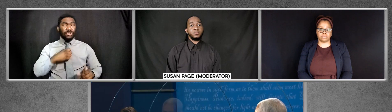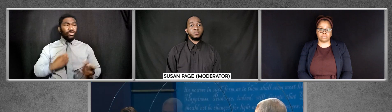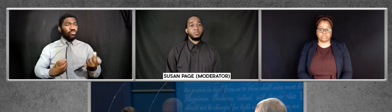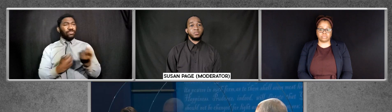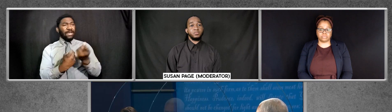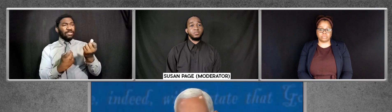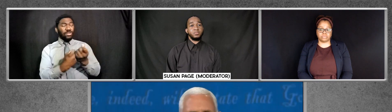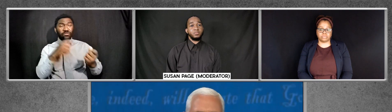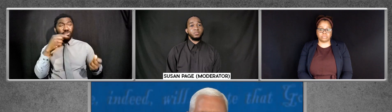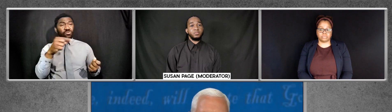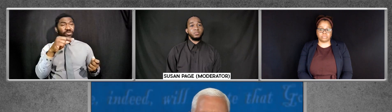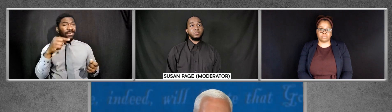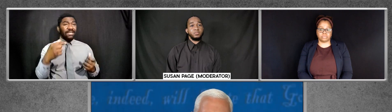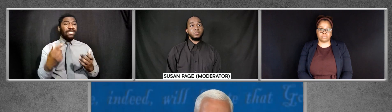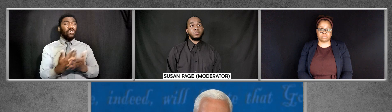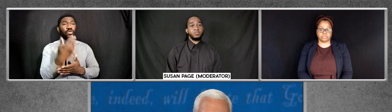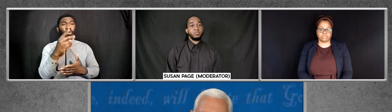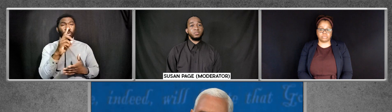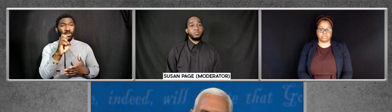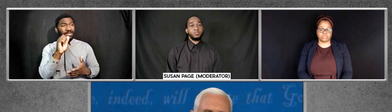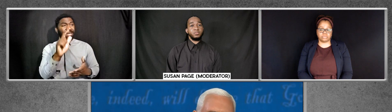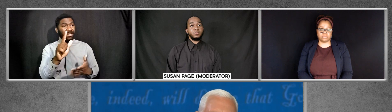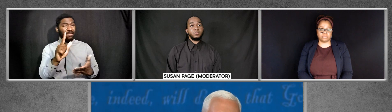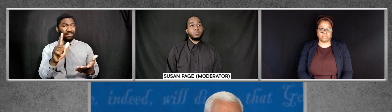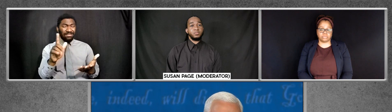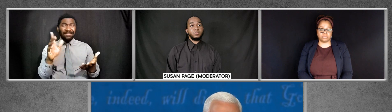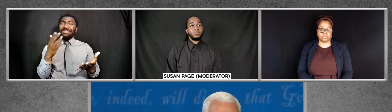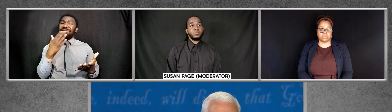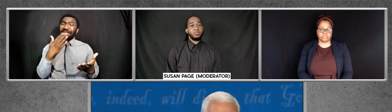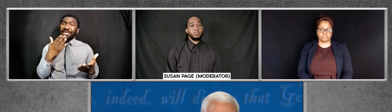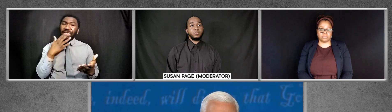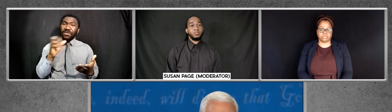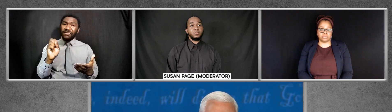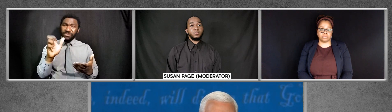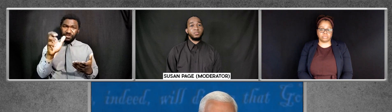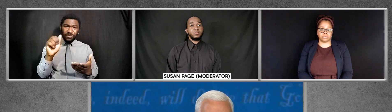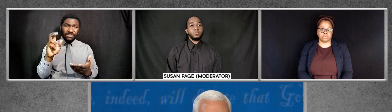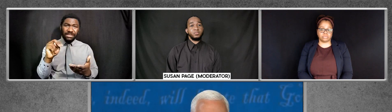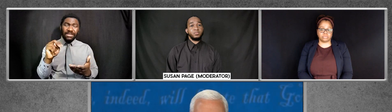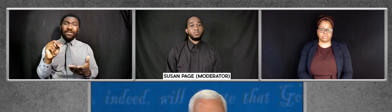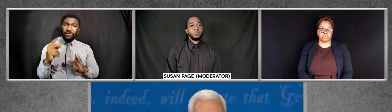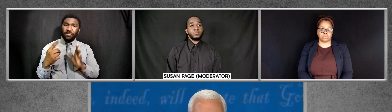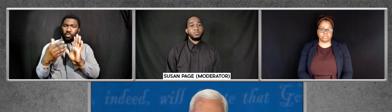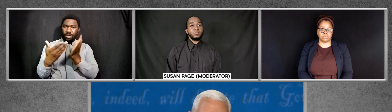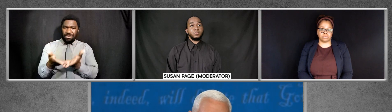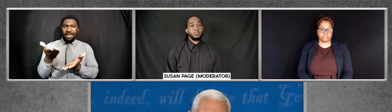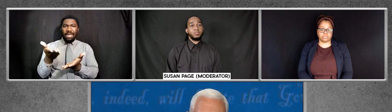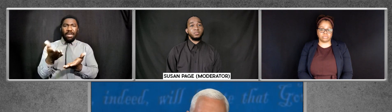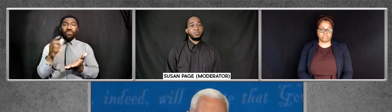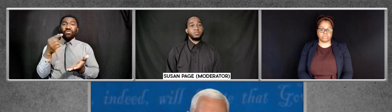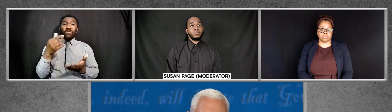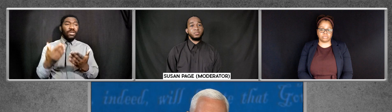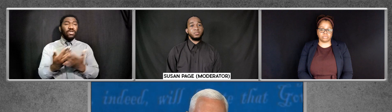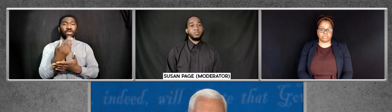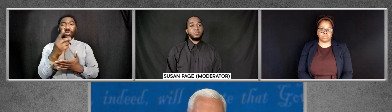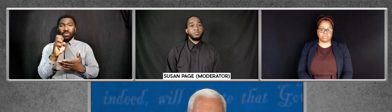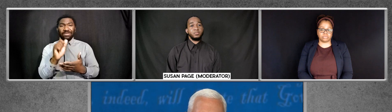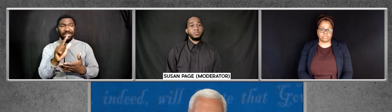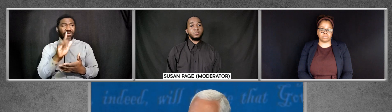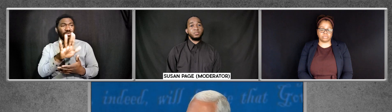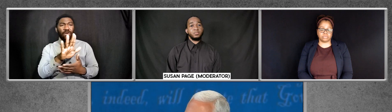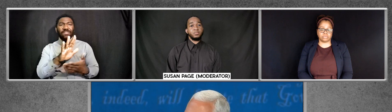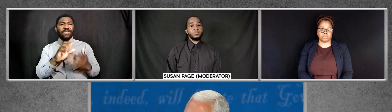Green New Deal, Susan, thank you for pointing out, the Green New Deal is on their campaign website. And as USA Today said, it's essentially the same